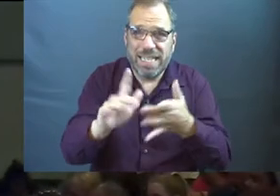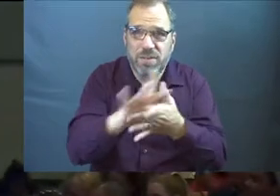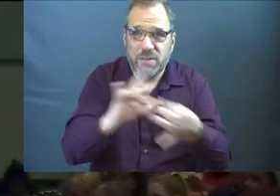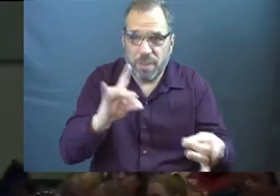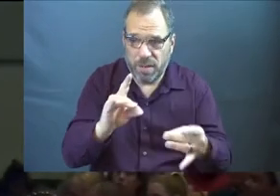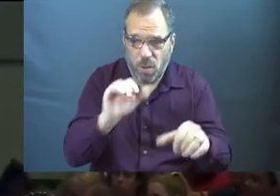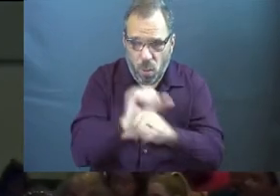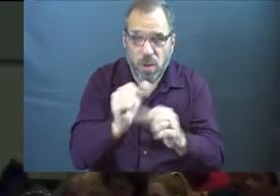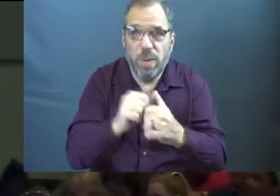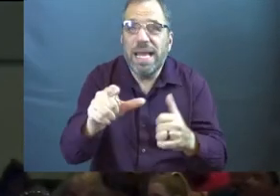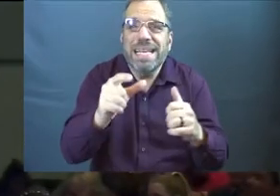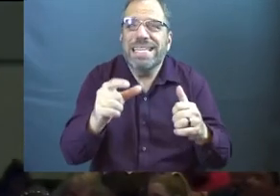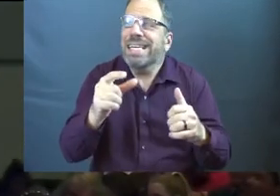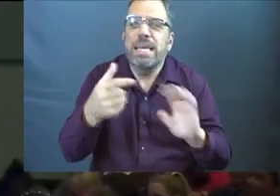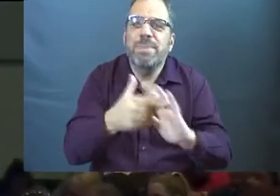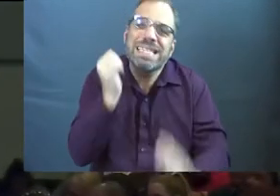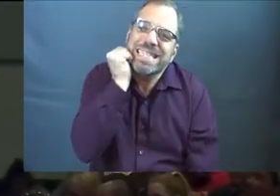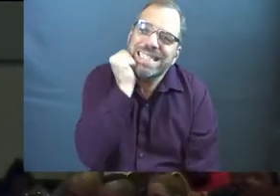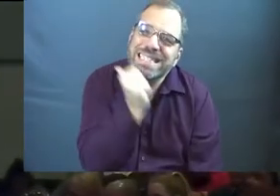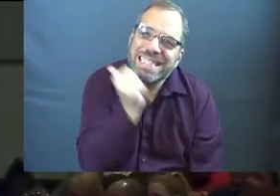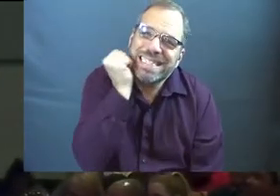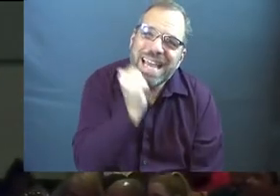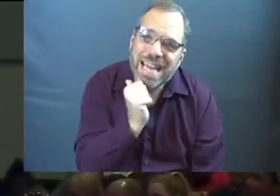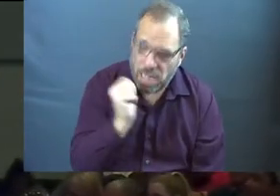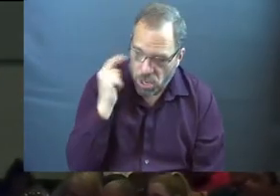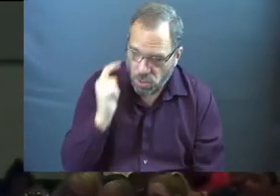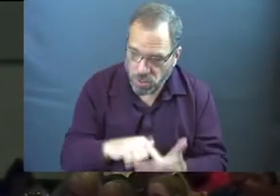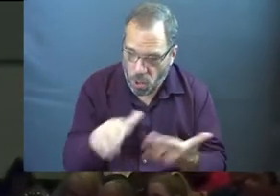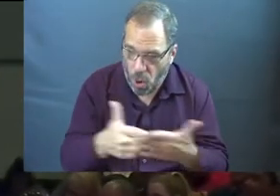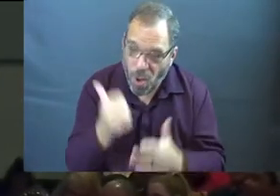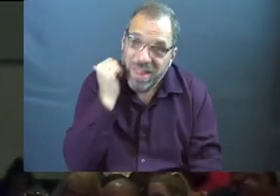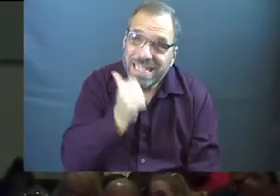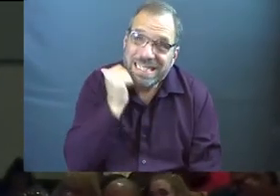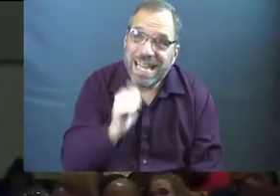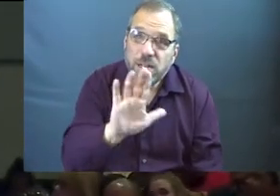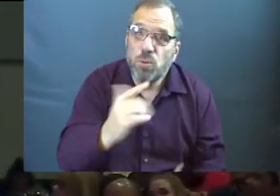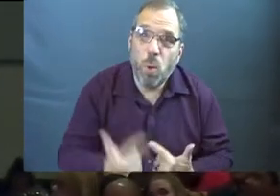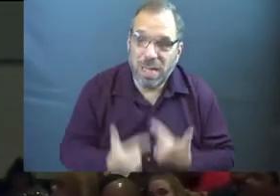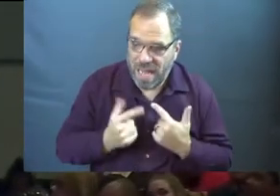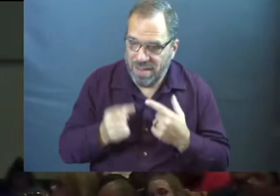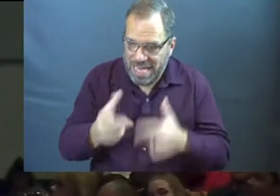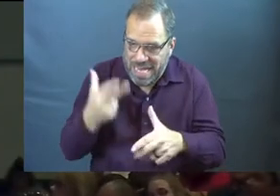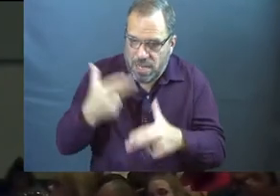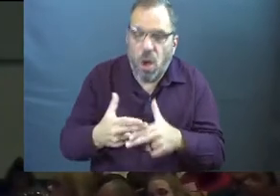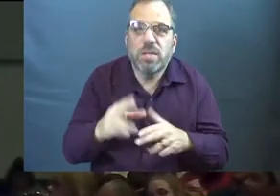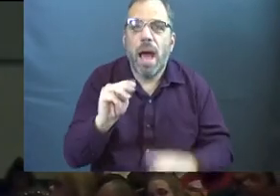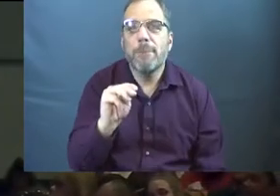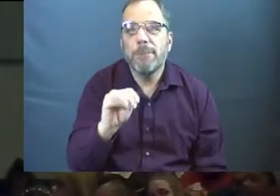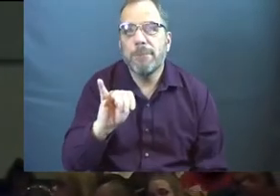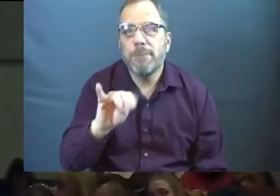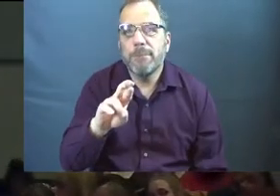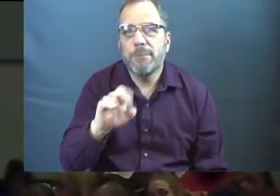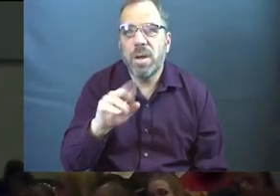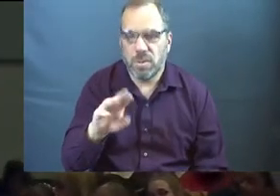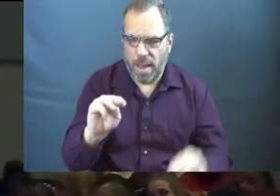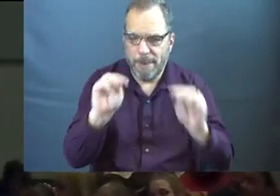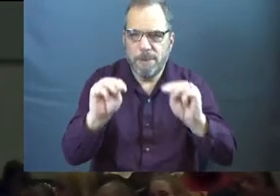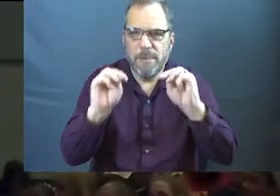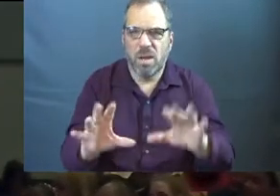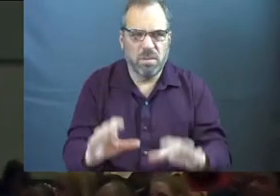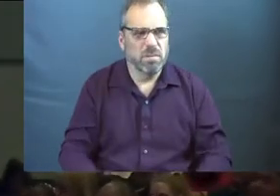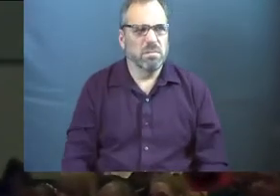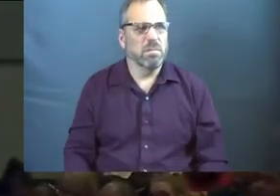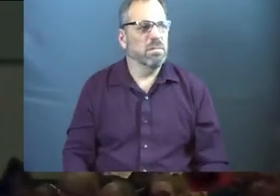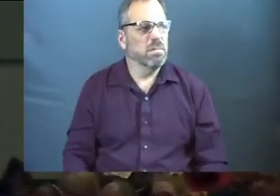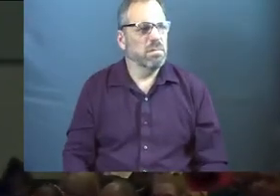work miracles among you? He's talking about the daily there. And notice all the daily stuff that comes into your life, he calls miracles. Now, you're thinking,